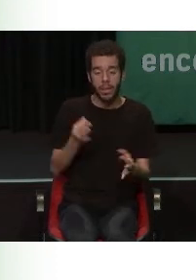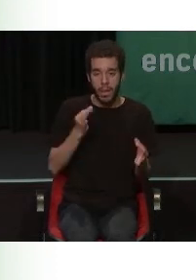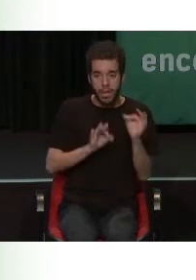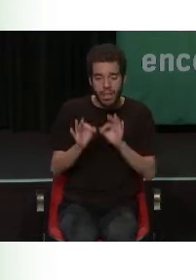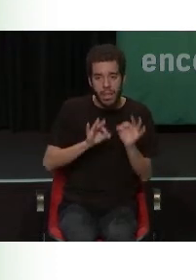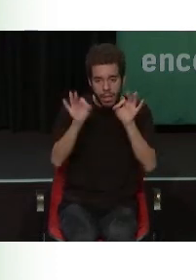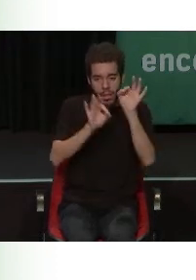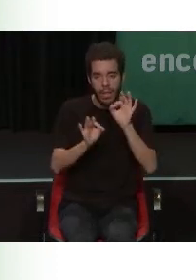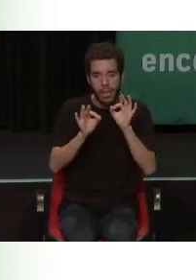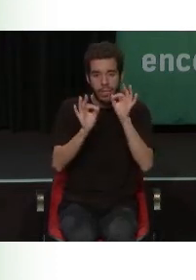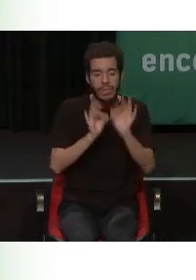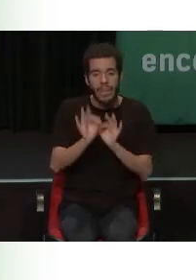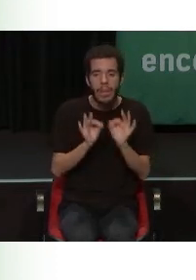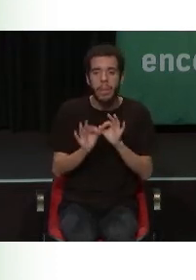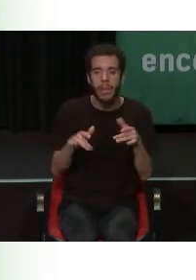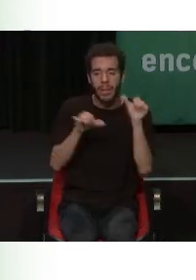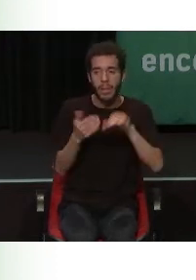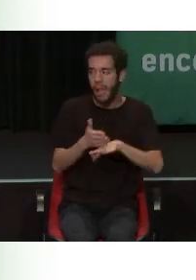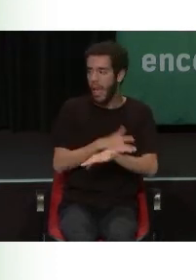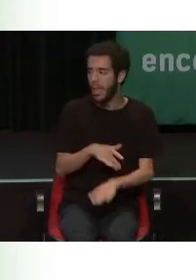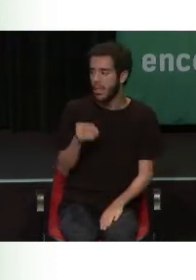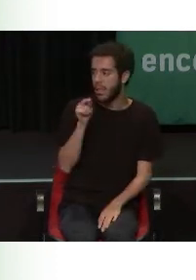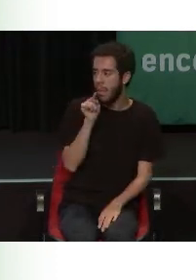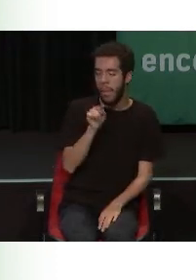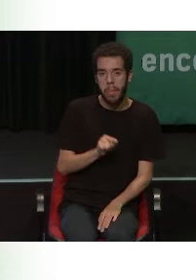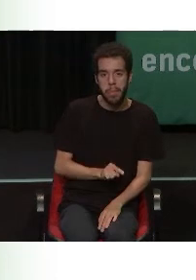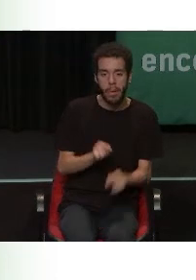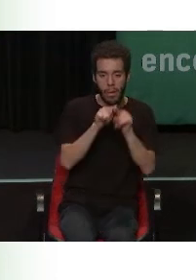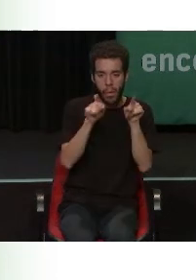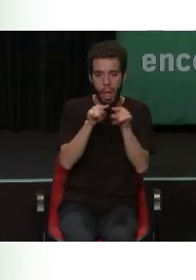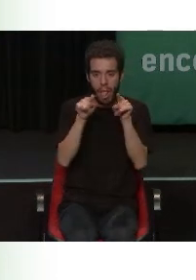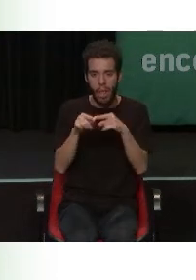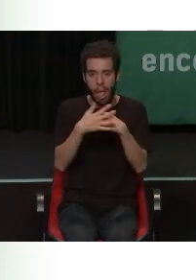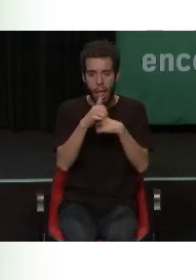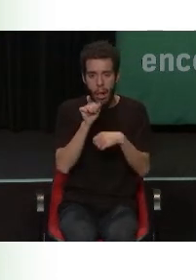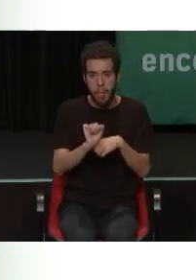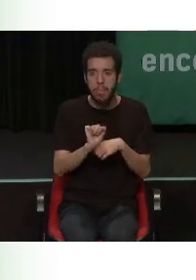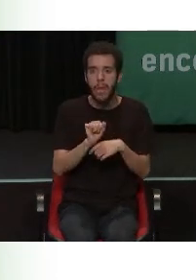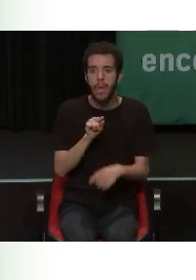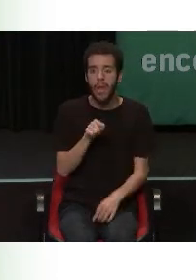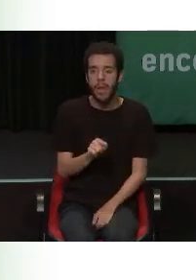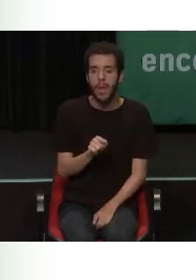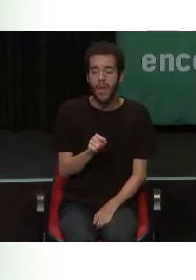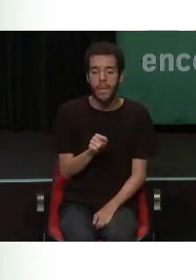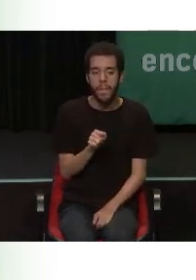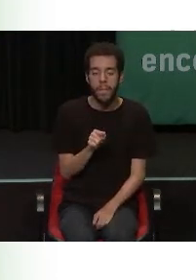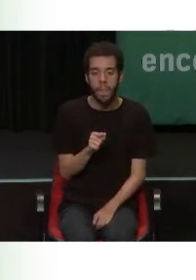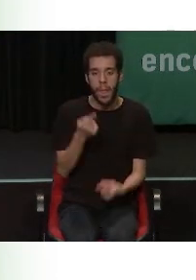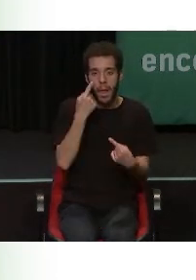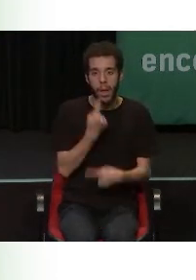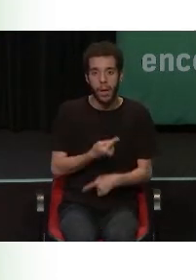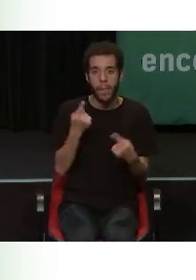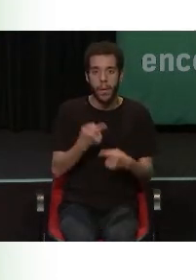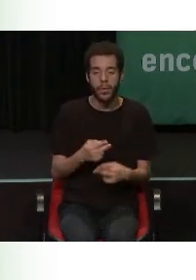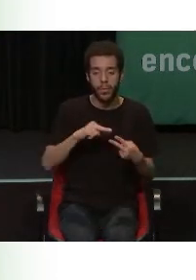the more reddish, orangey dot squares mean higher induction of these genes,